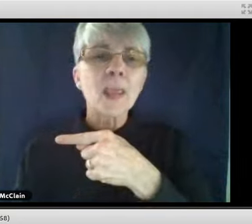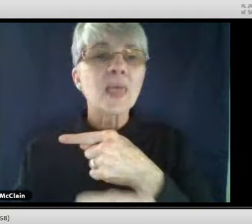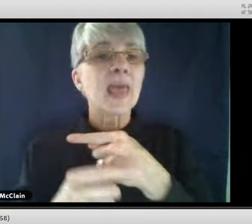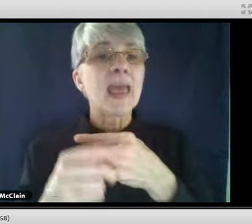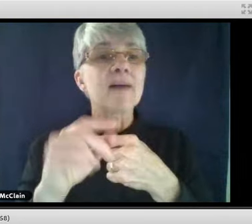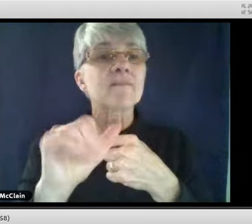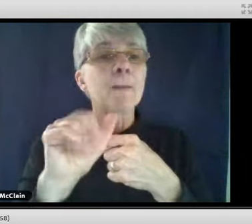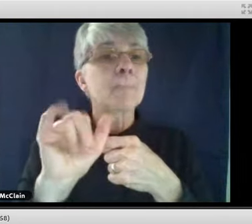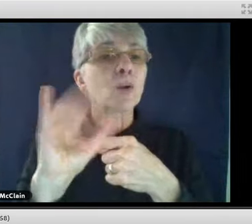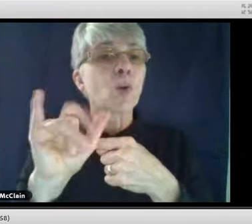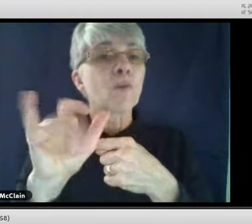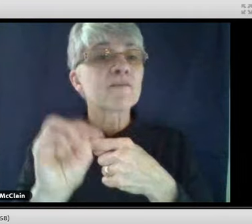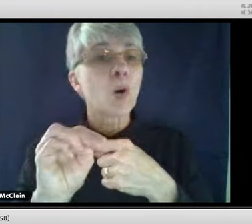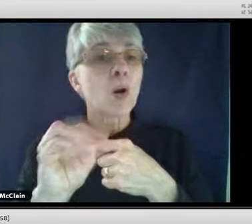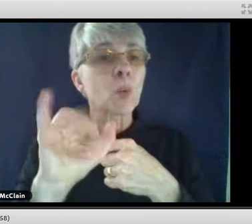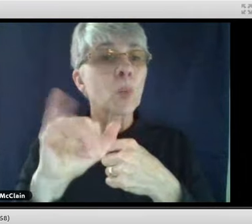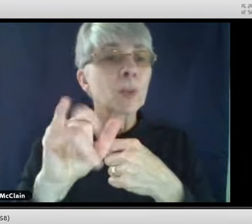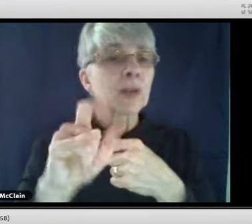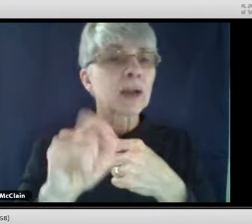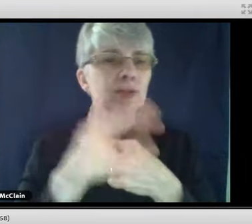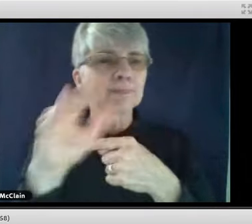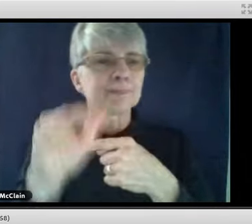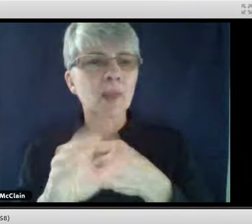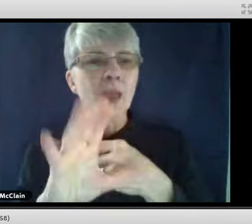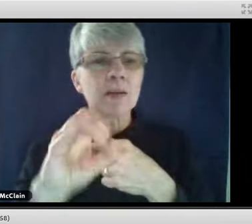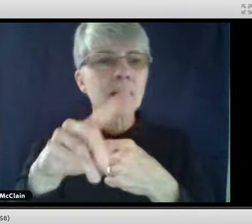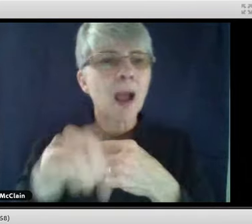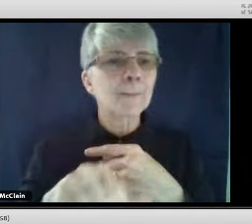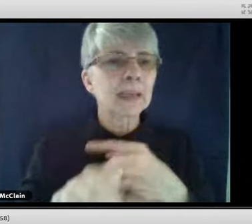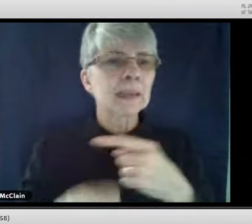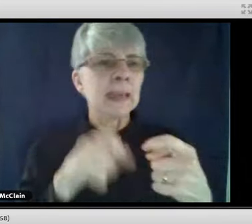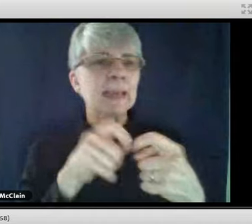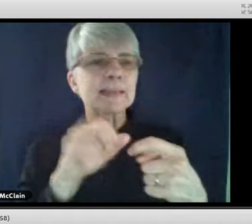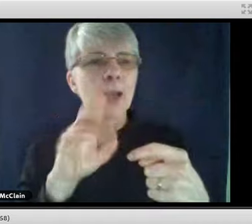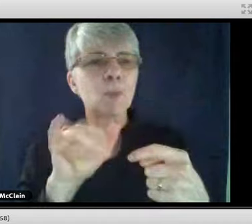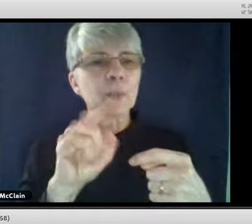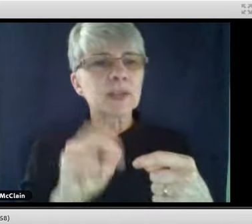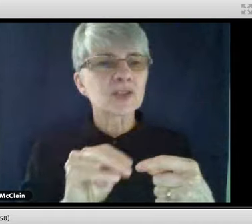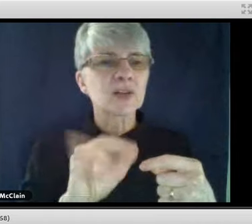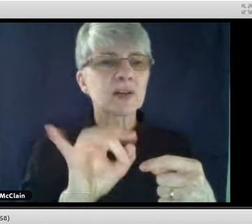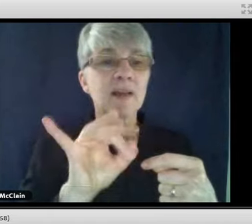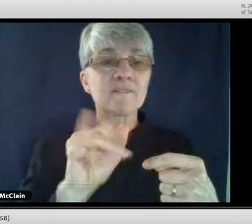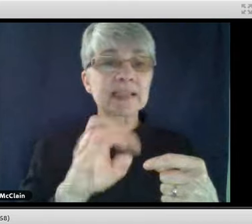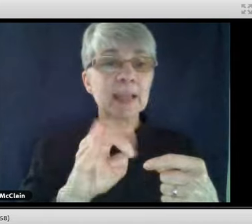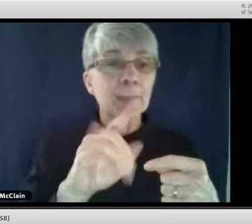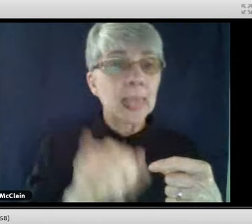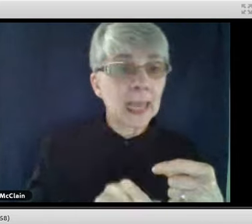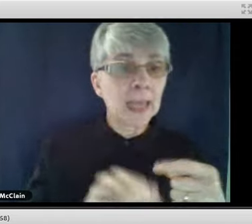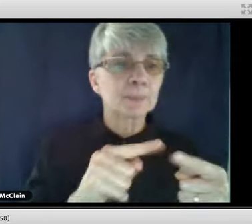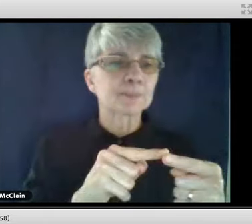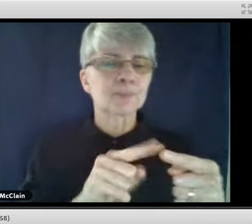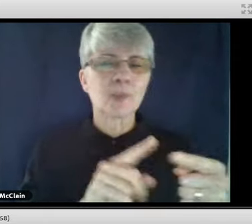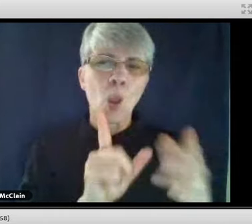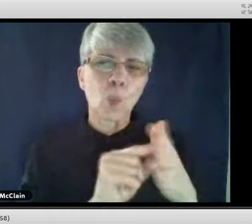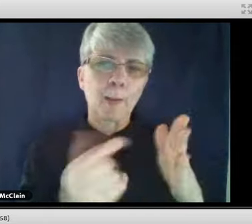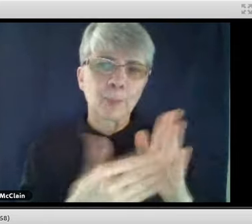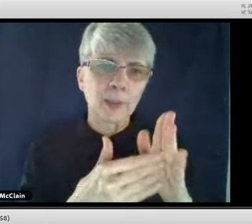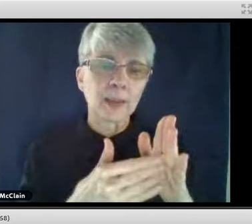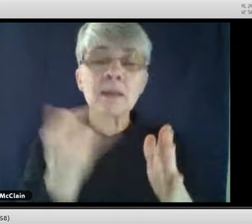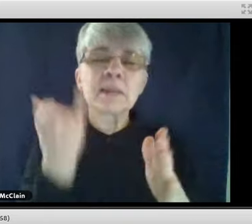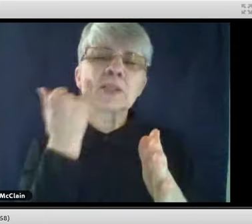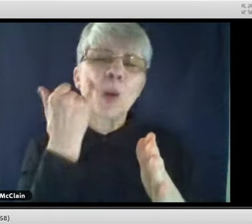microform reproduction, copy, exact reproduction, facsimile, and reprint. So let's just say that I have a